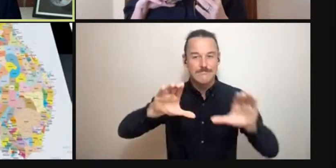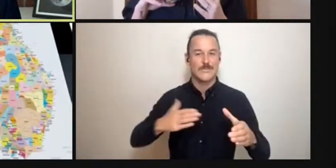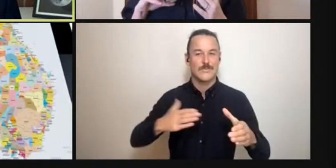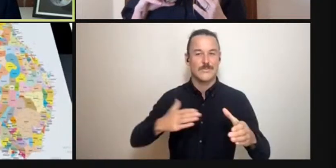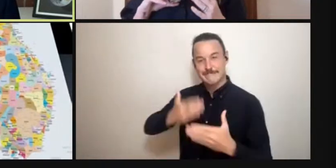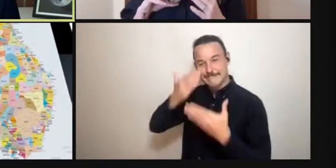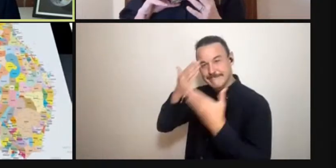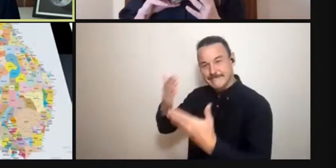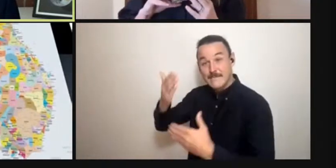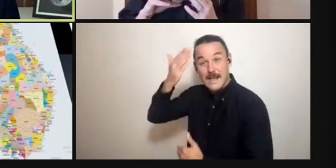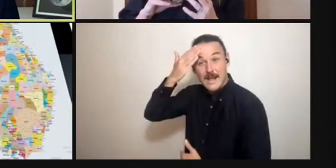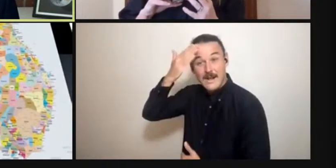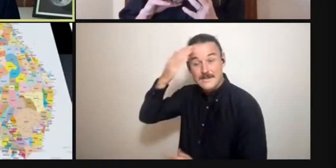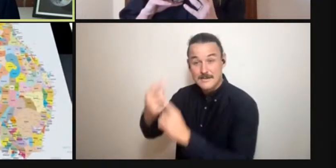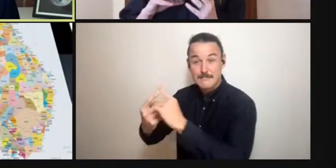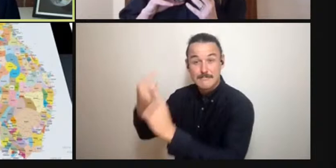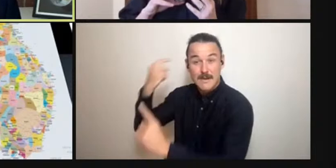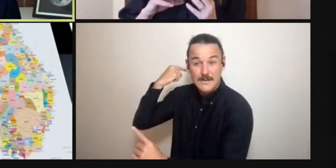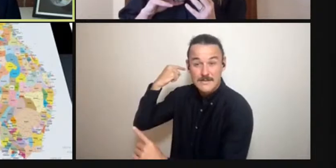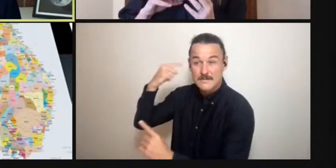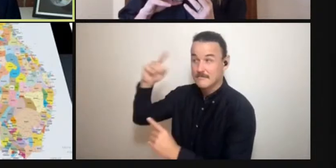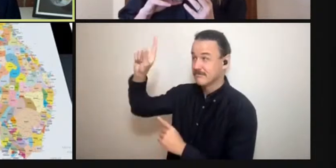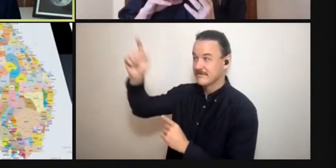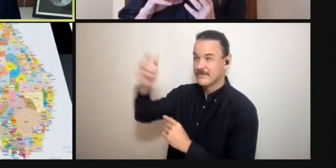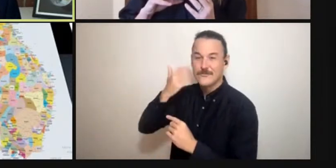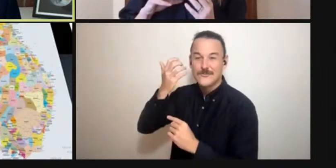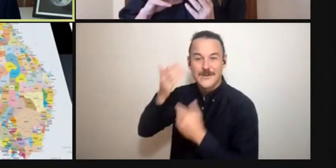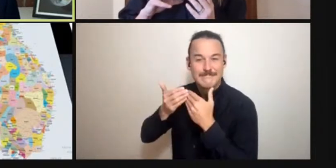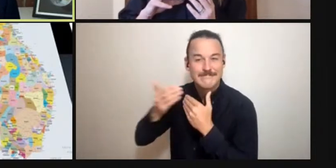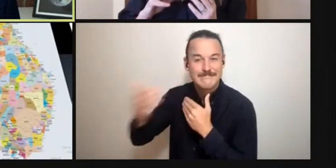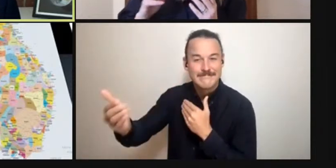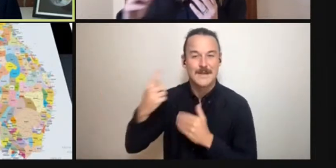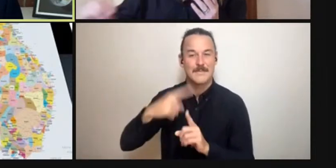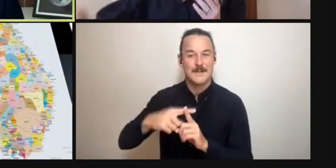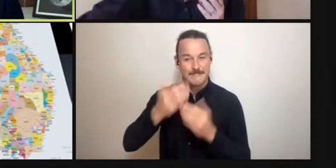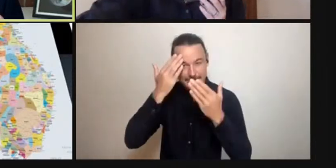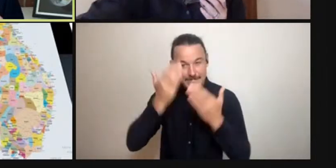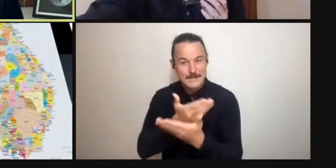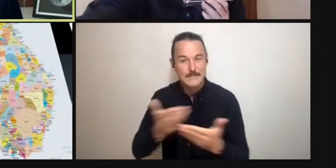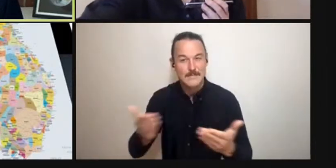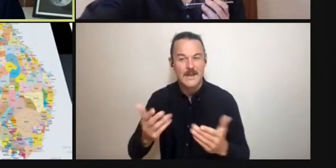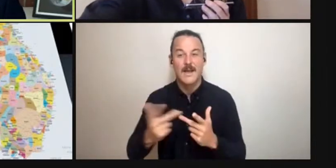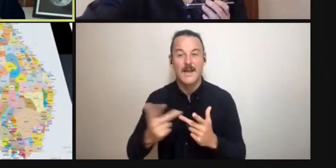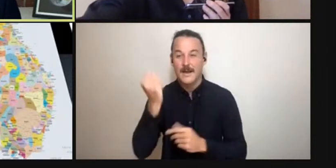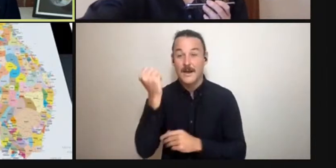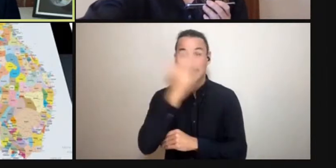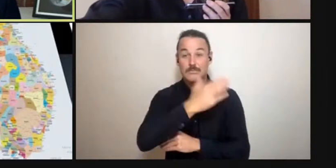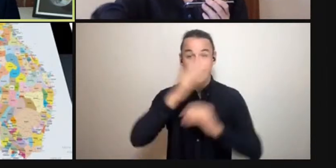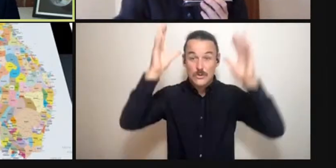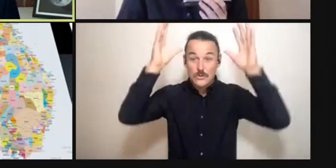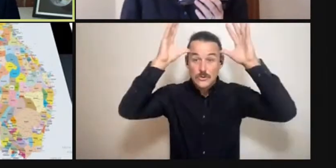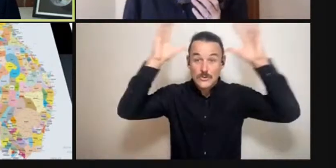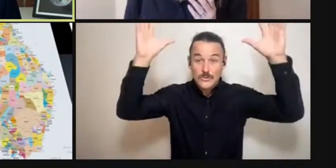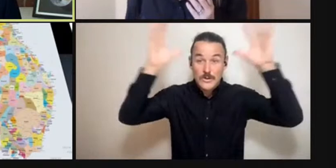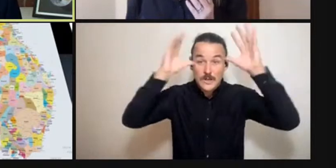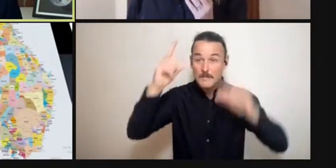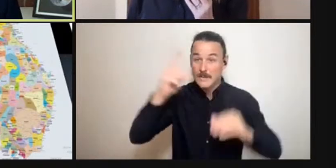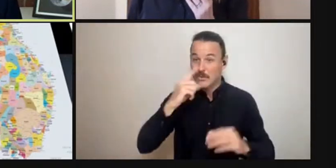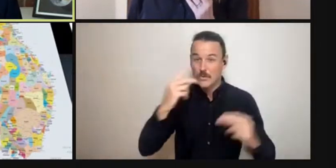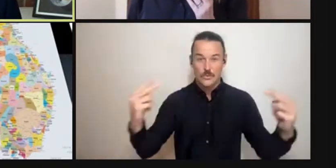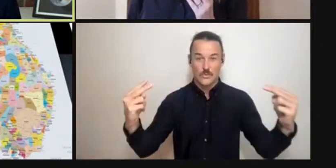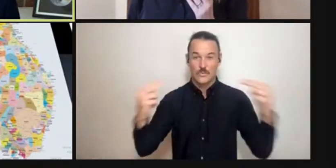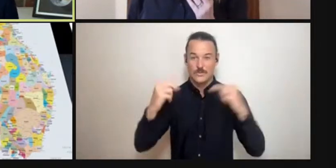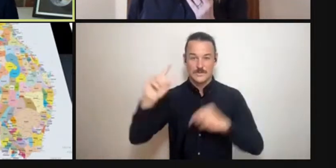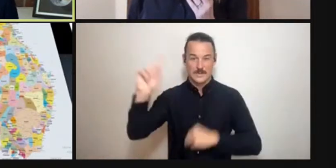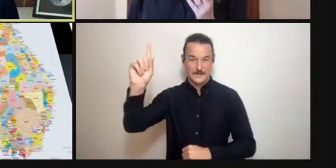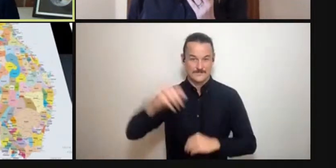and emerging, and extend those respects to all Aboriginal and Torres Strait Islander people joining us. As Western literature is only beginning